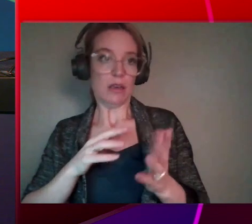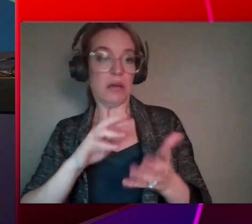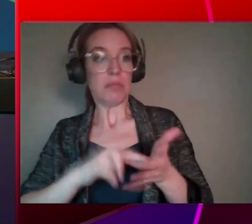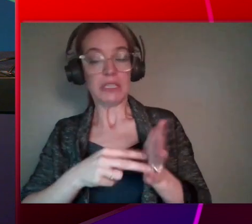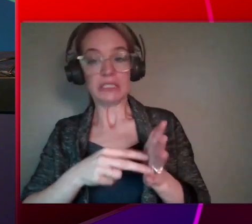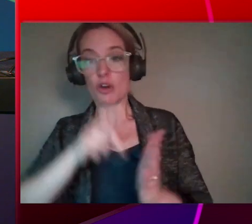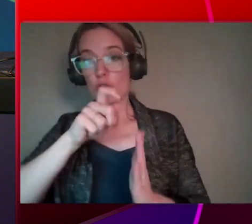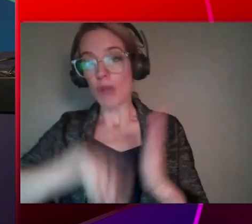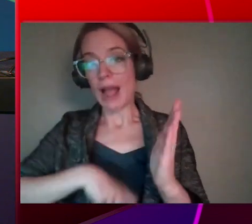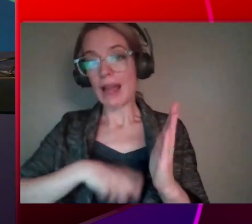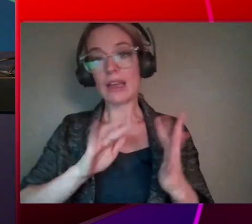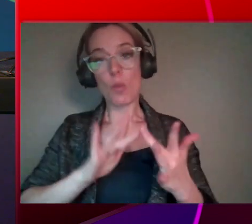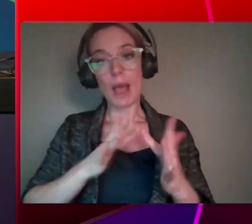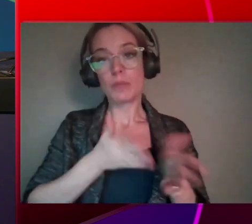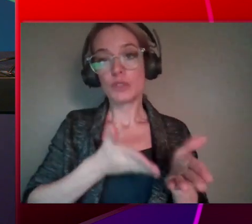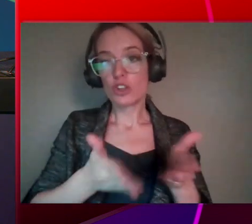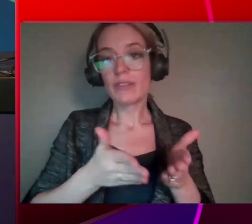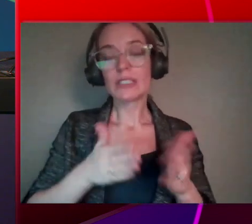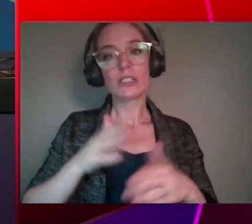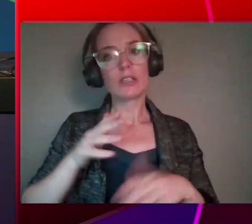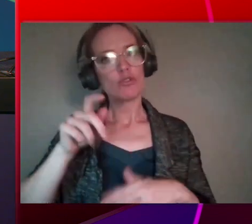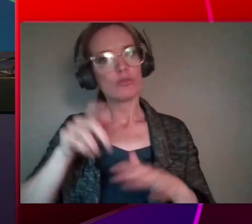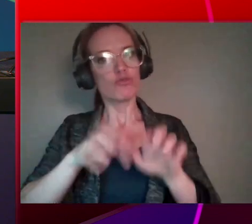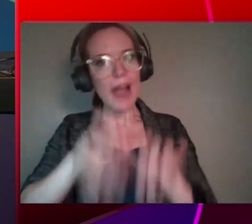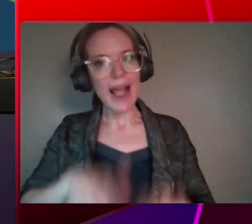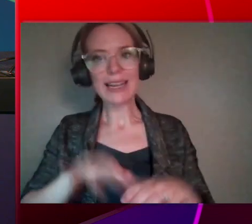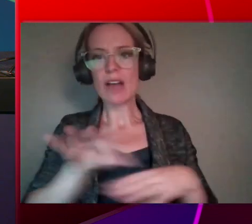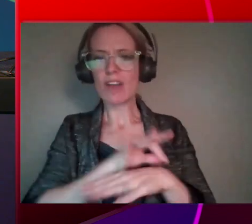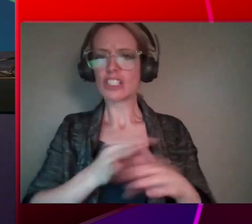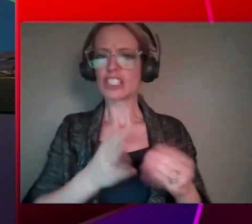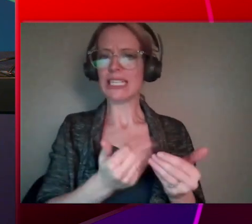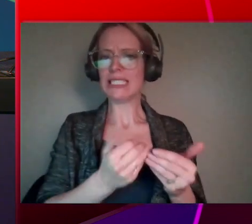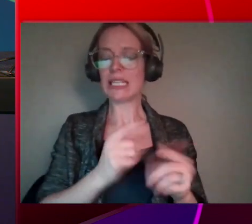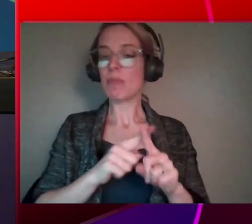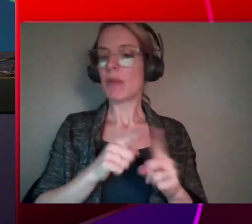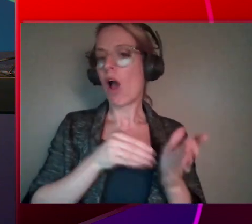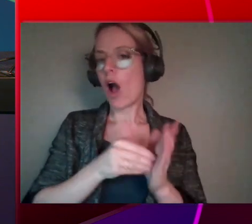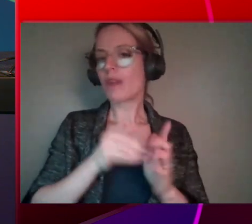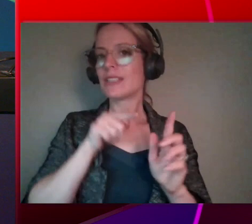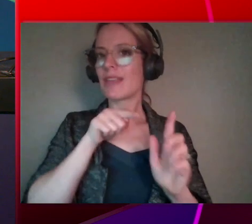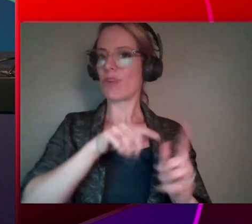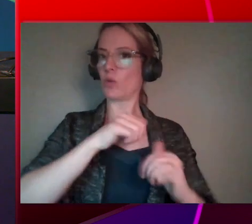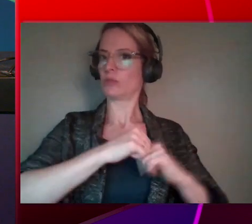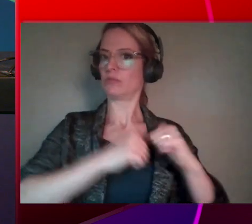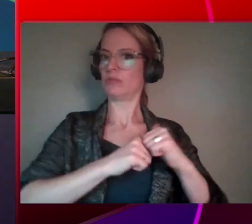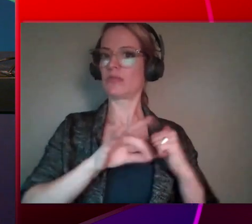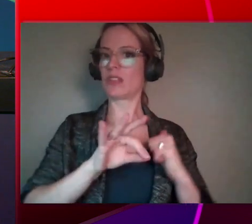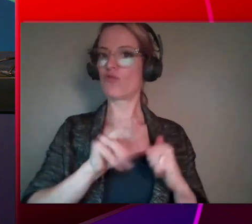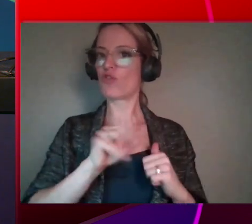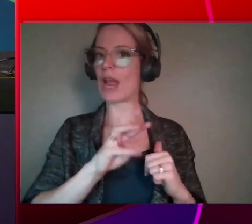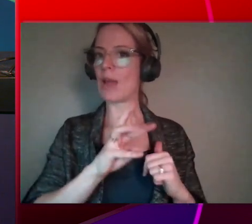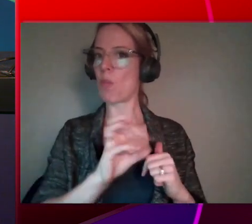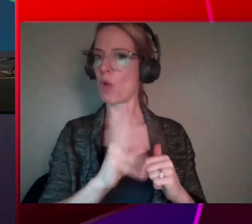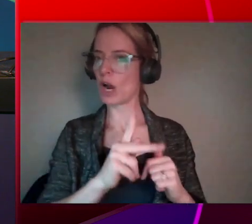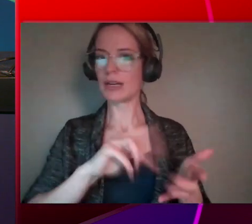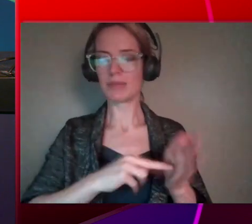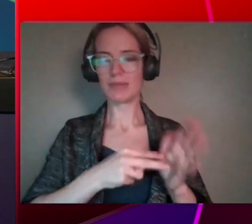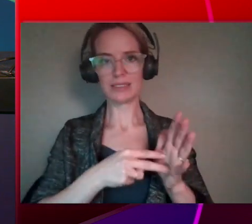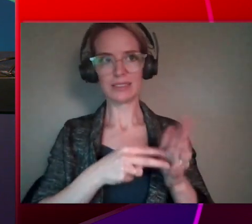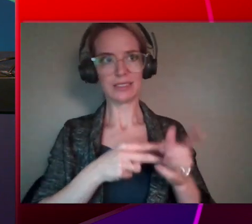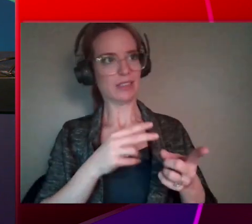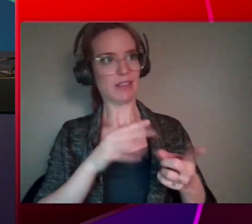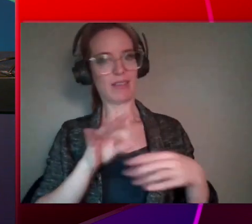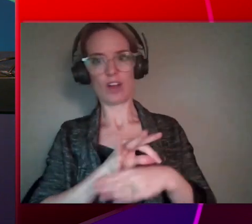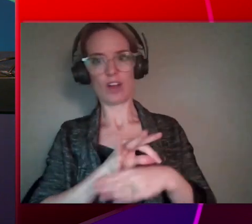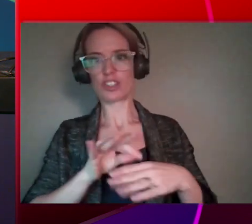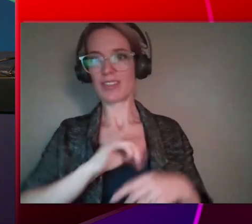easy. But these frameworks were often built for applications where the JVM is bounced